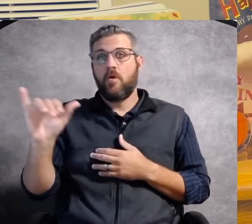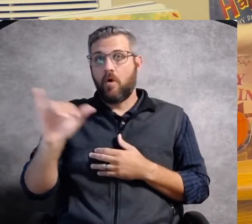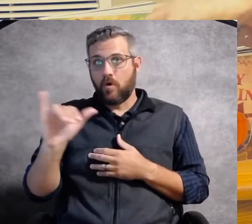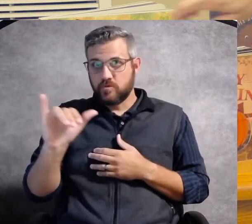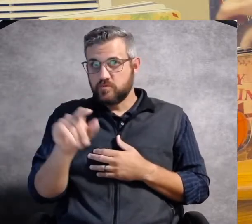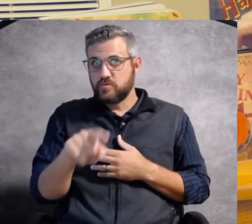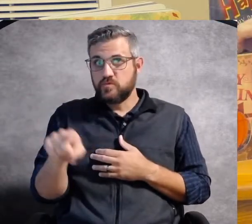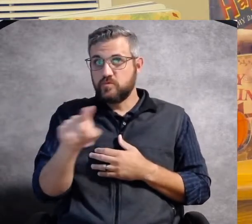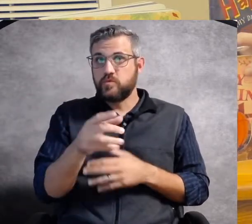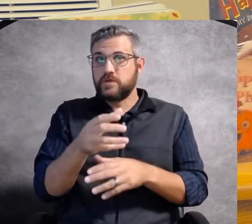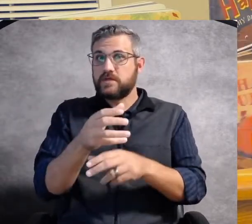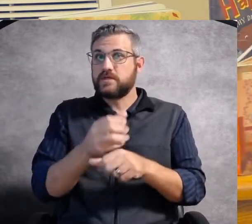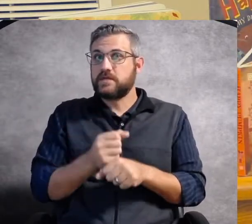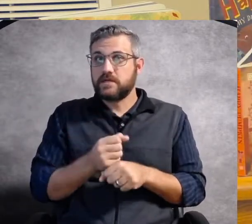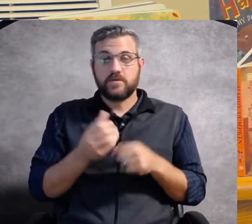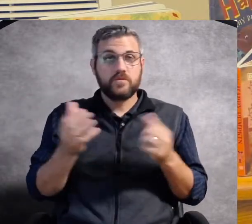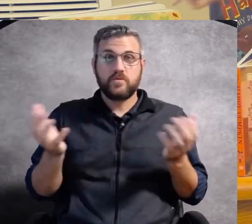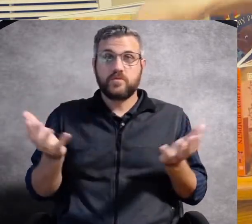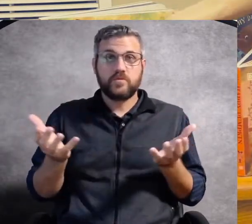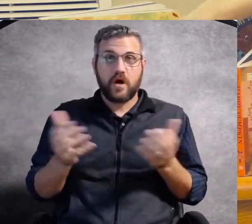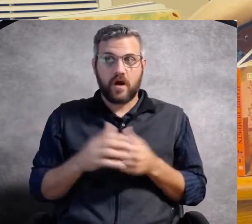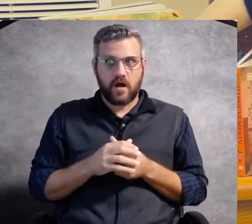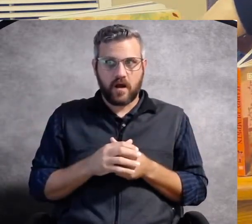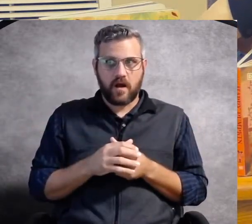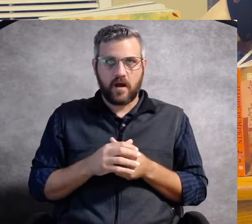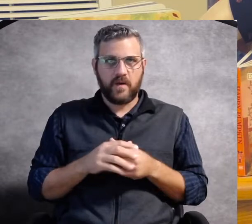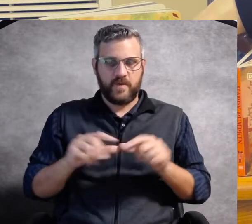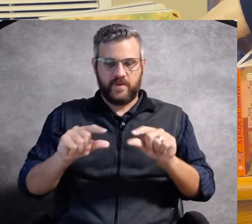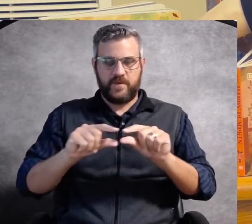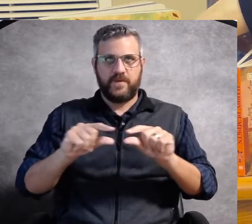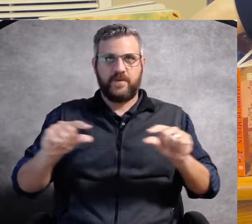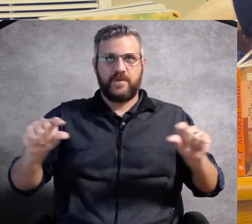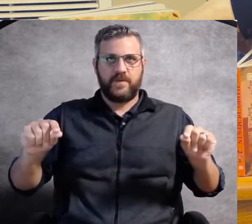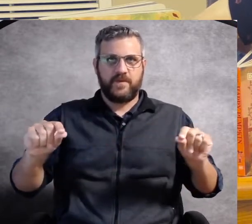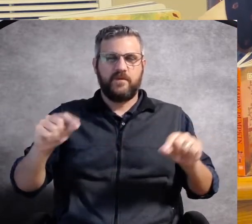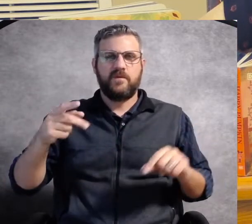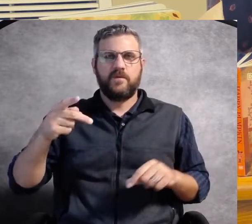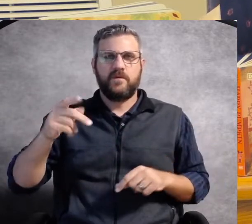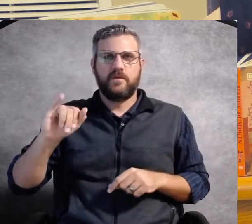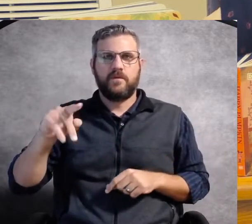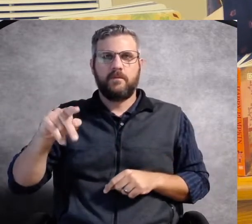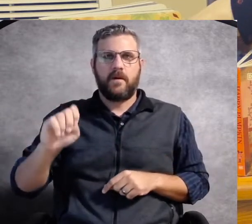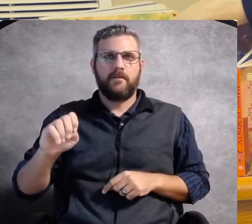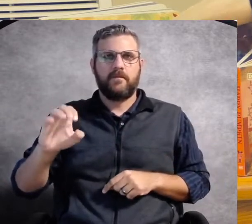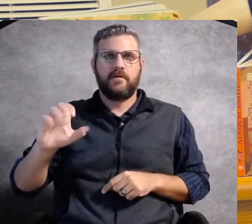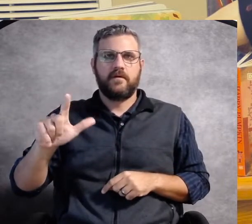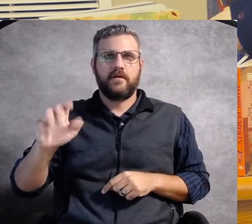will also get a pipe cleaner